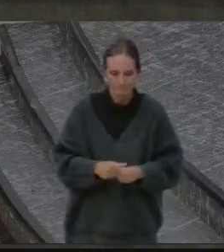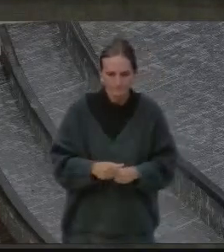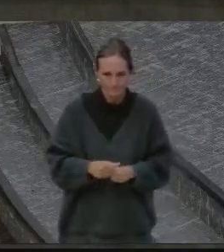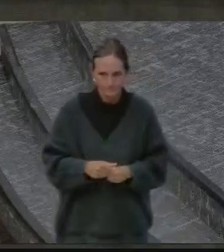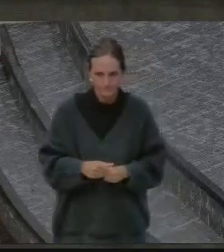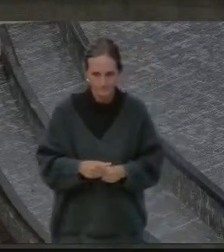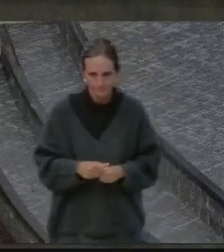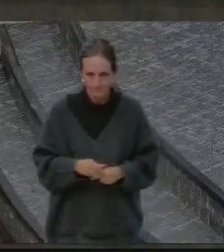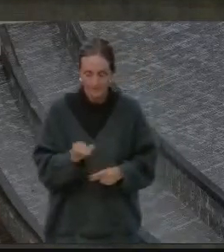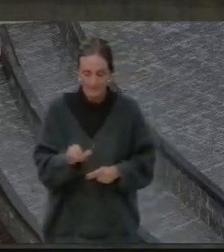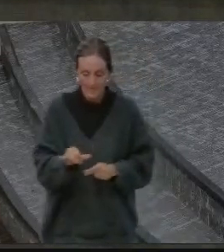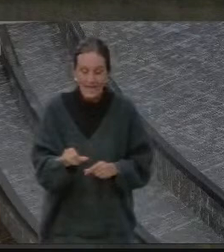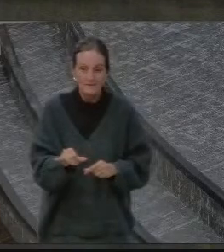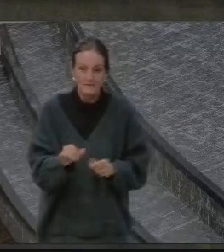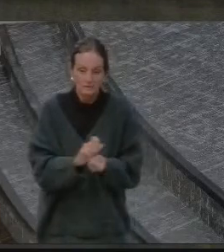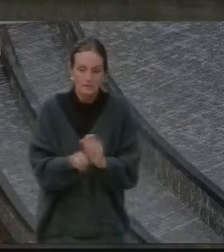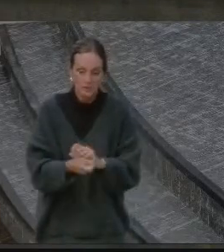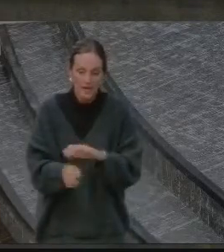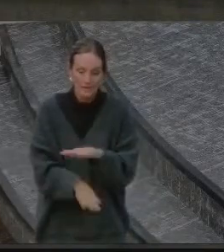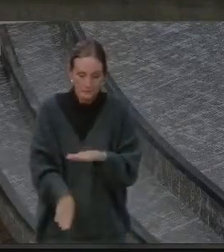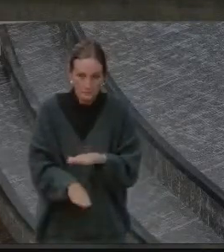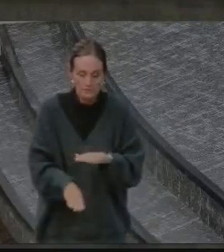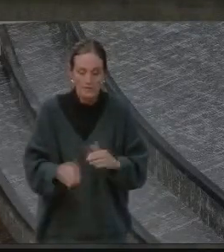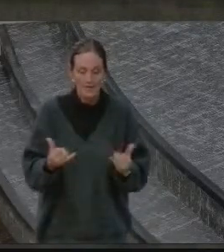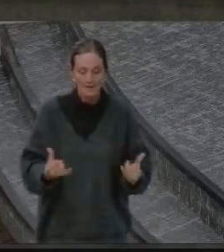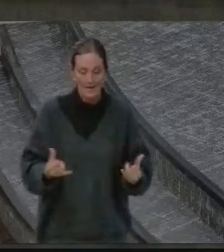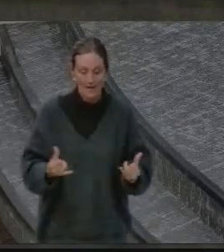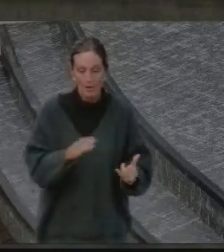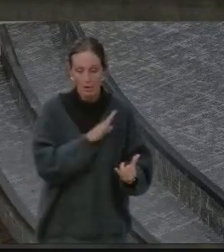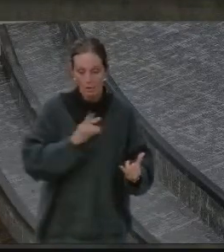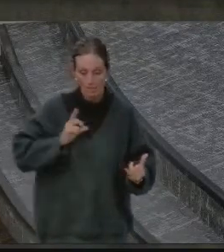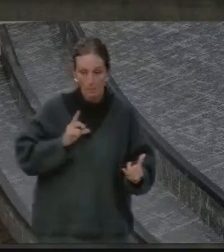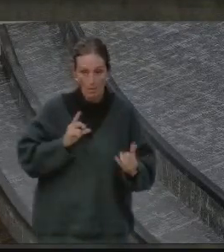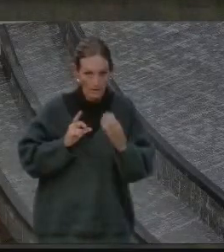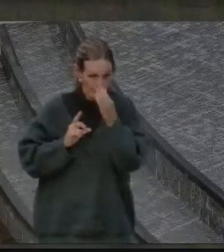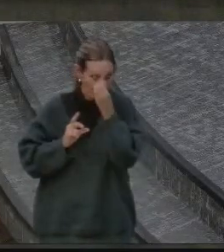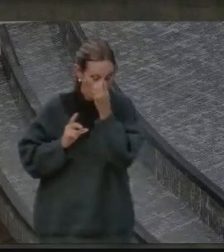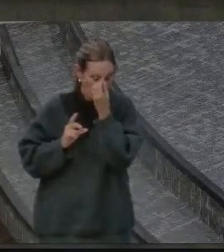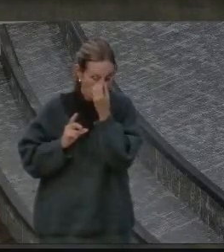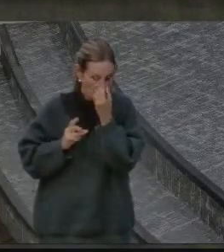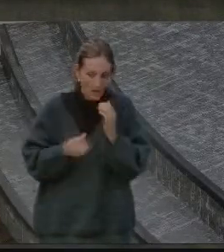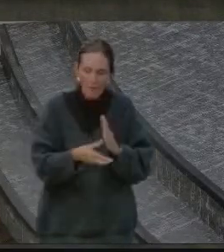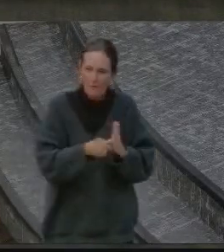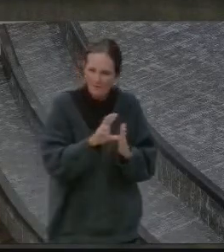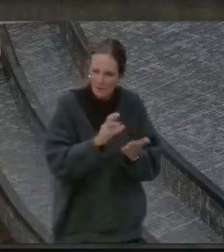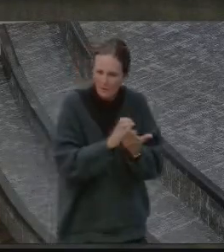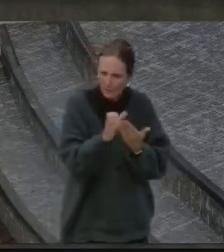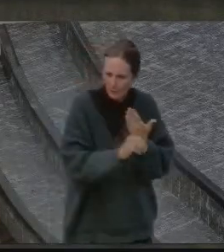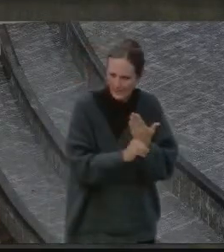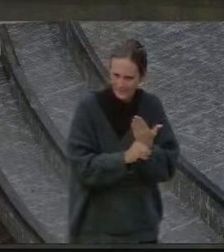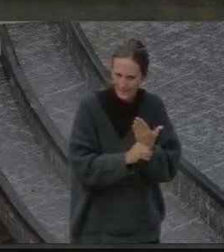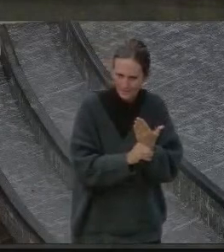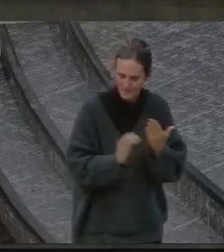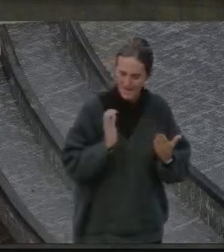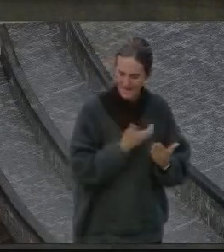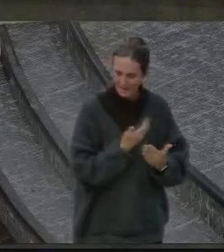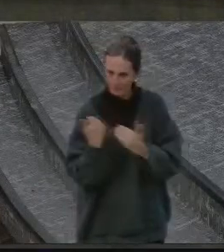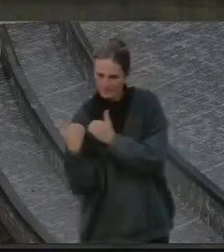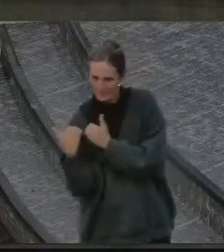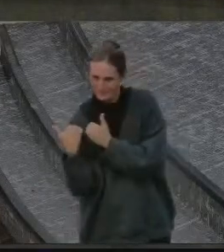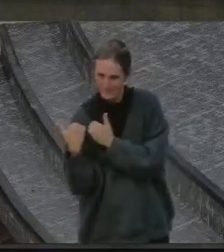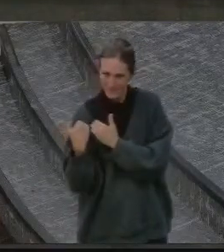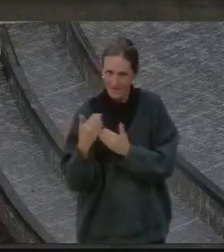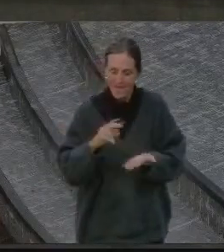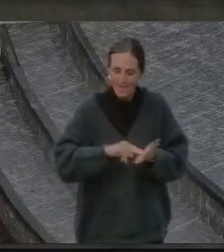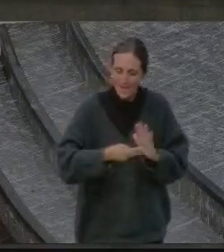the fundamental change. By putting the board in a position of reviewing curriculum, that means we would have to